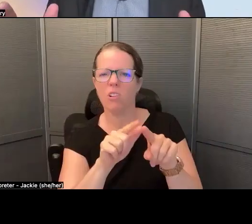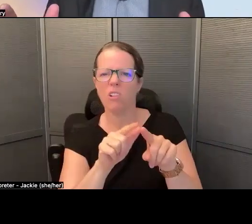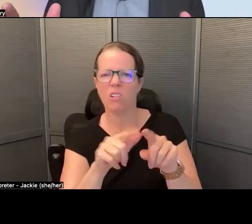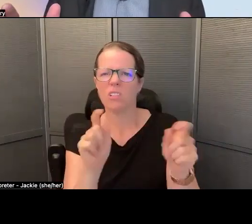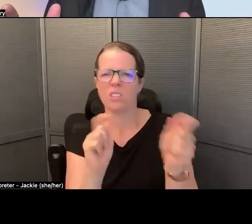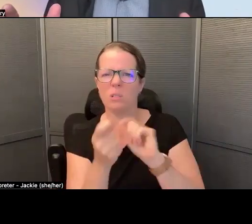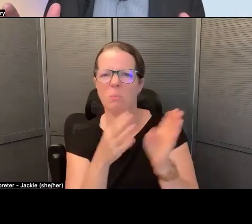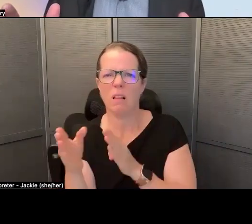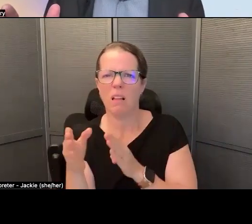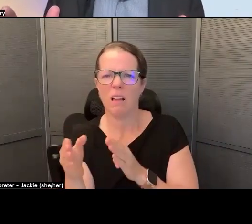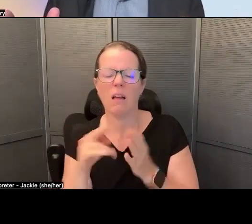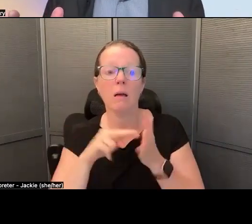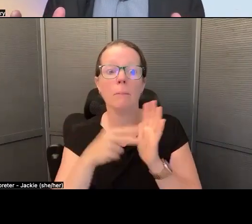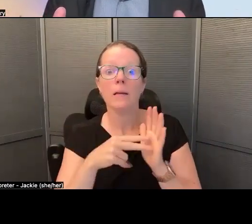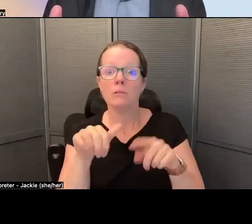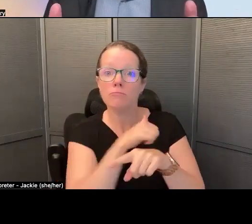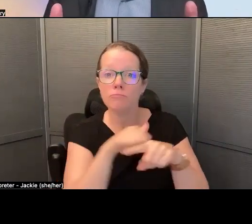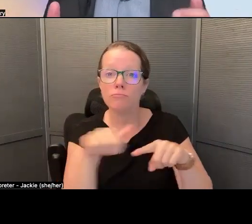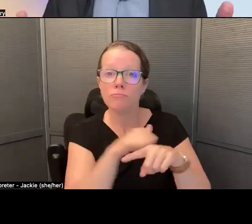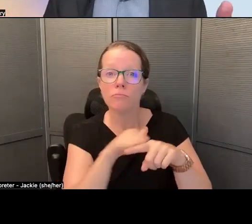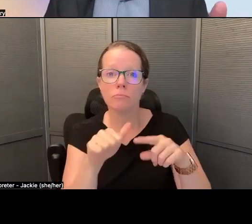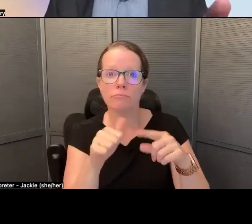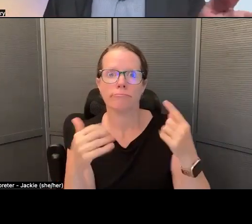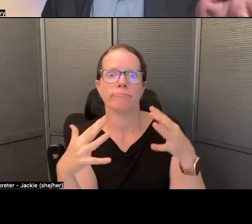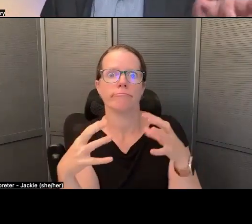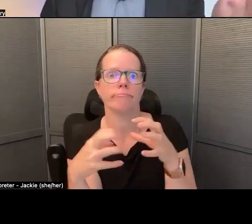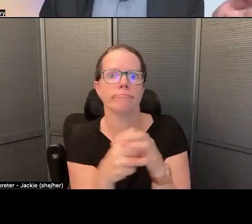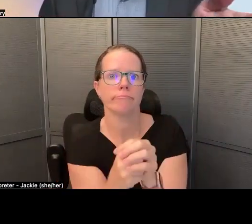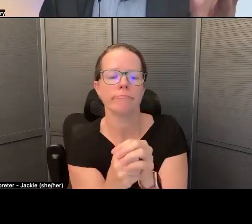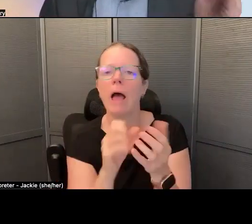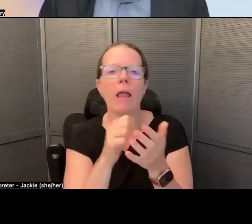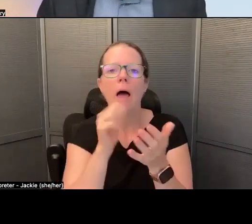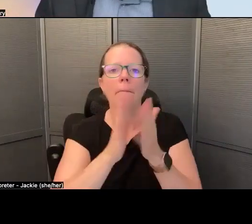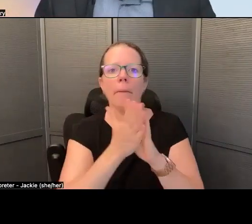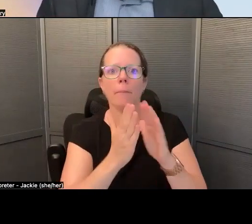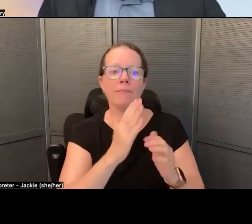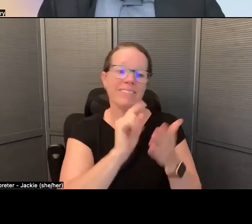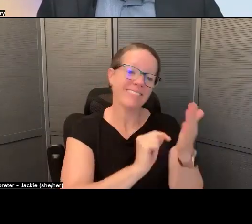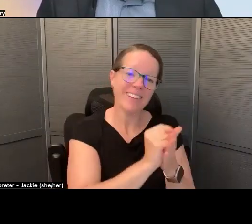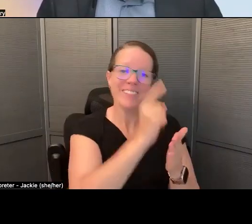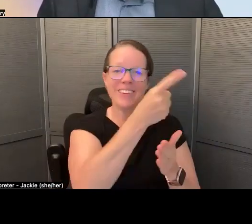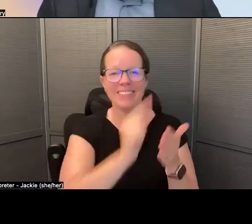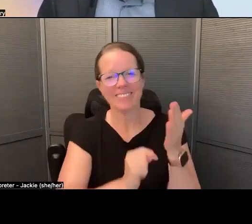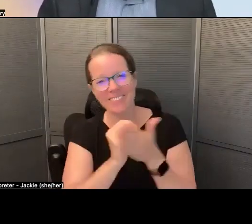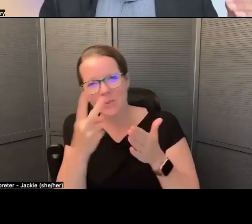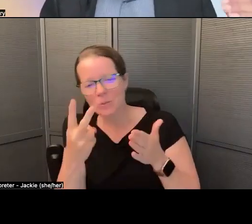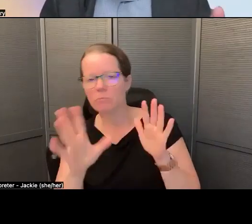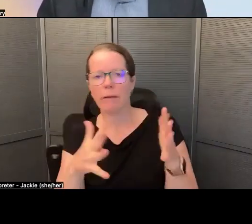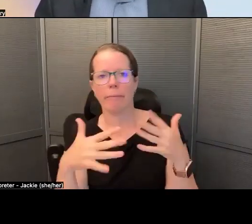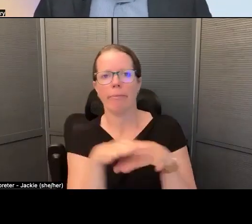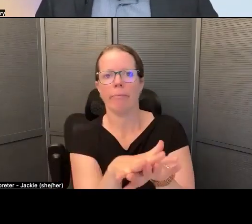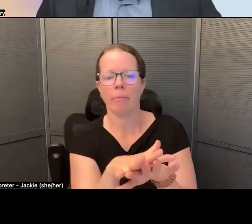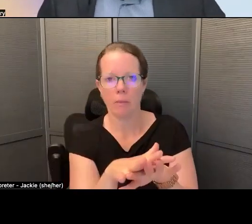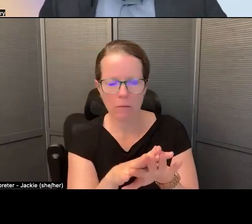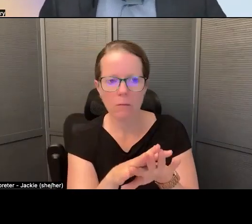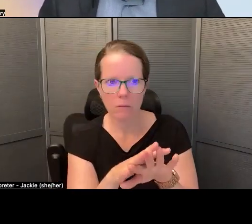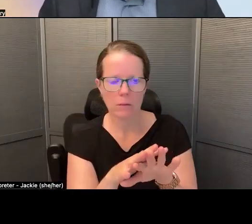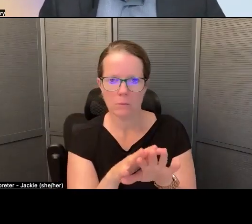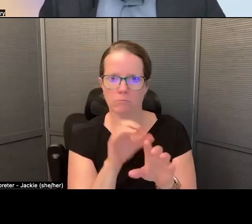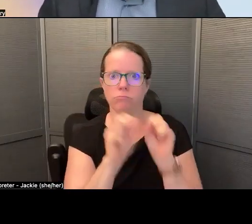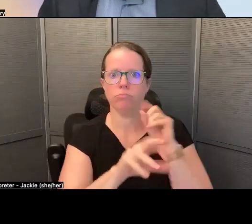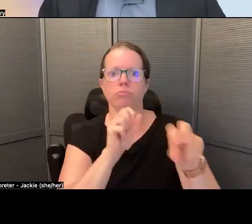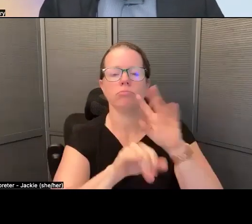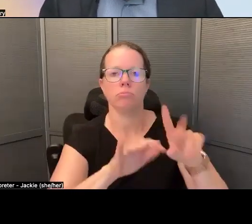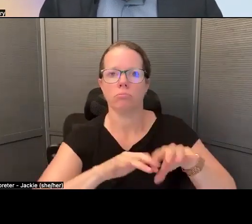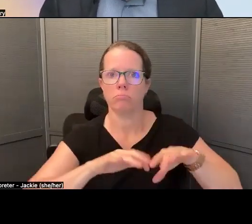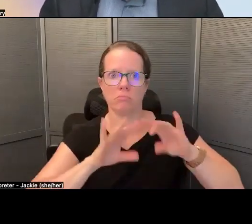separated out into two phases here, but the point to make, it's clear, you can see with the dotted lines here, a really sharp decrease